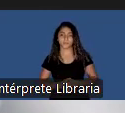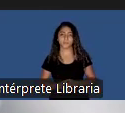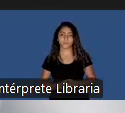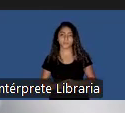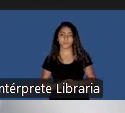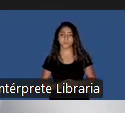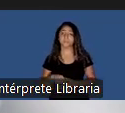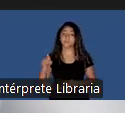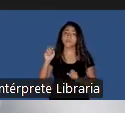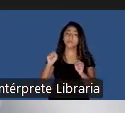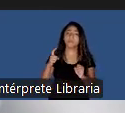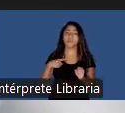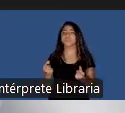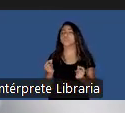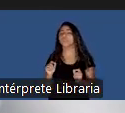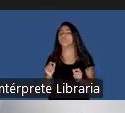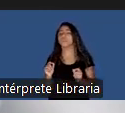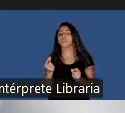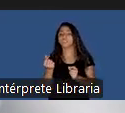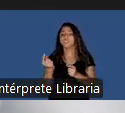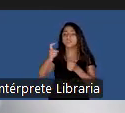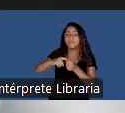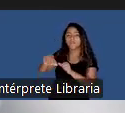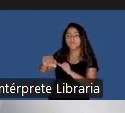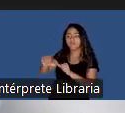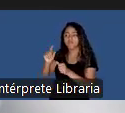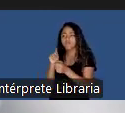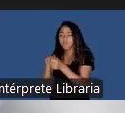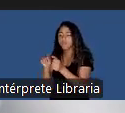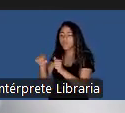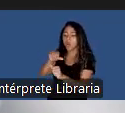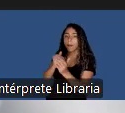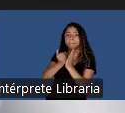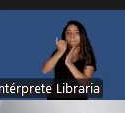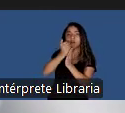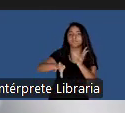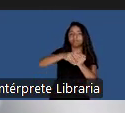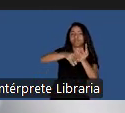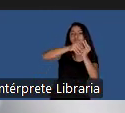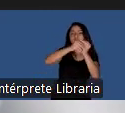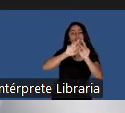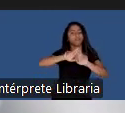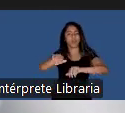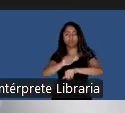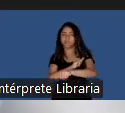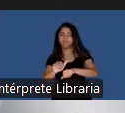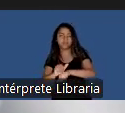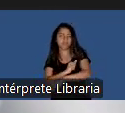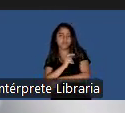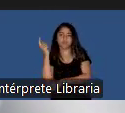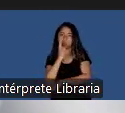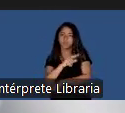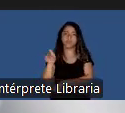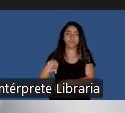new feature of combined redemption. So there's different things we are doing for both